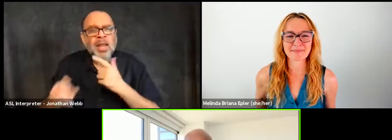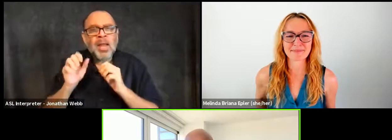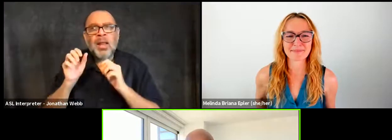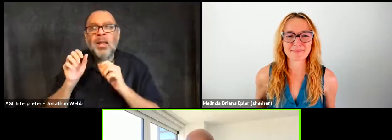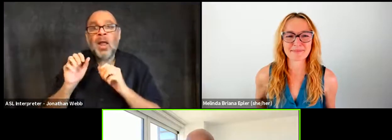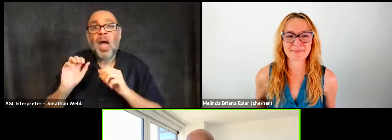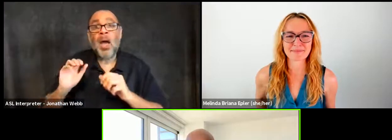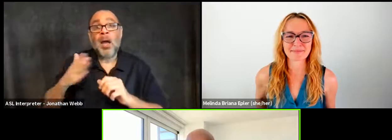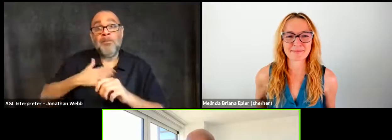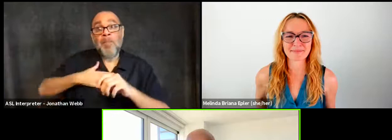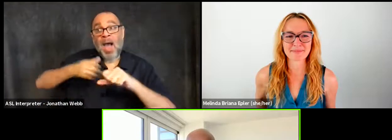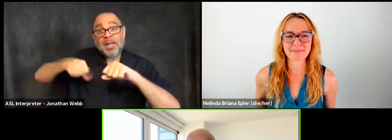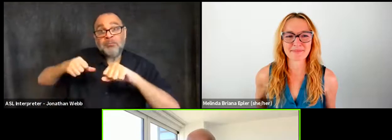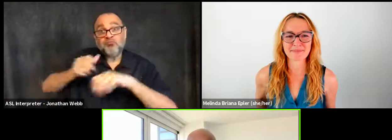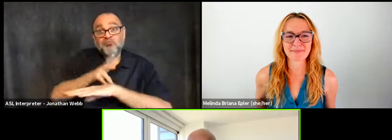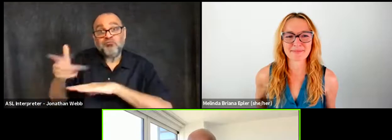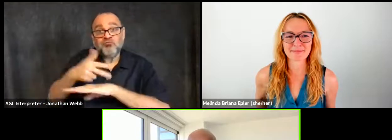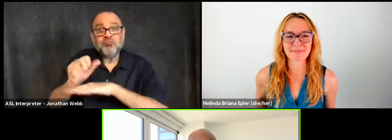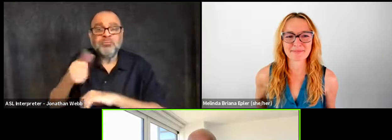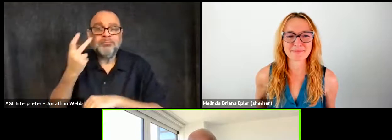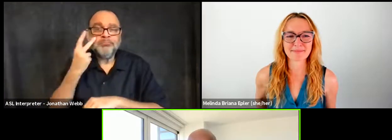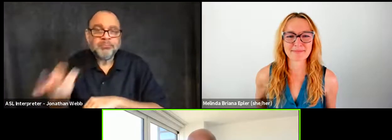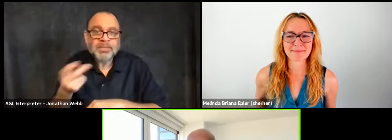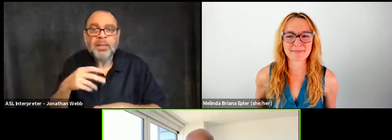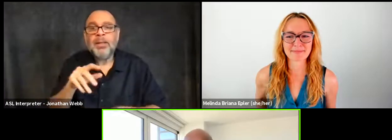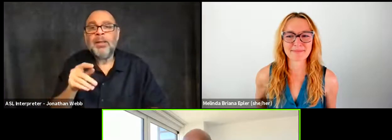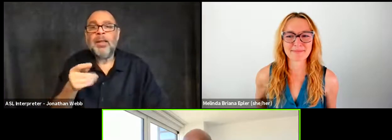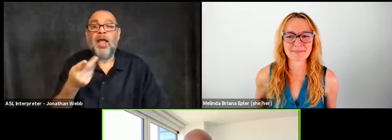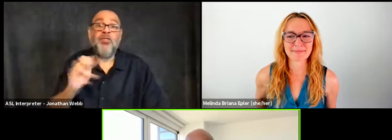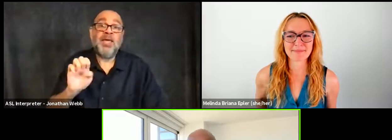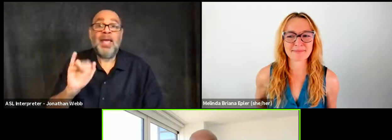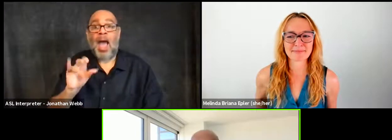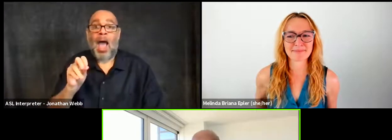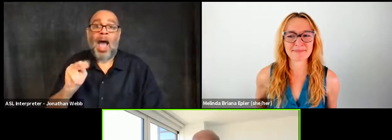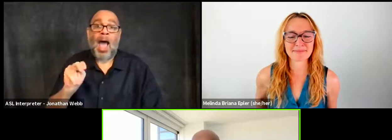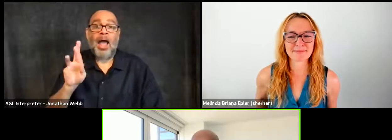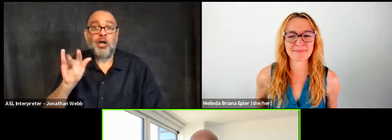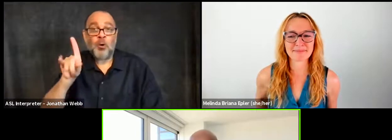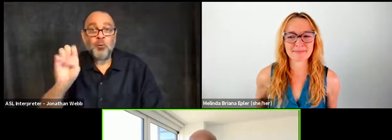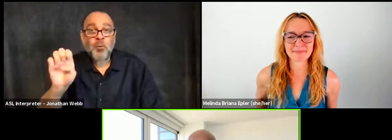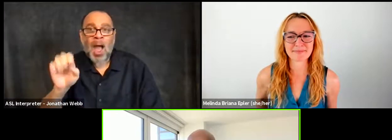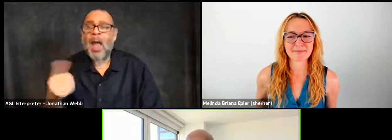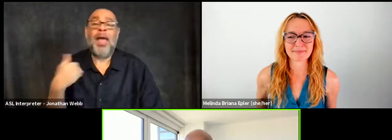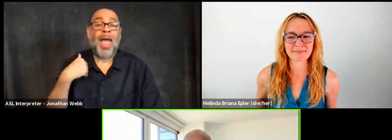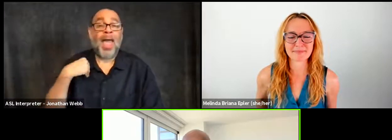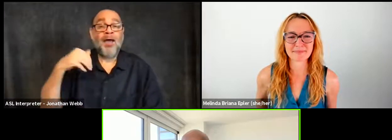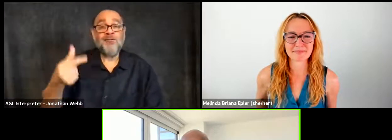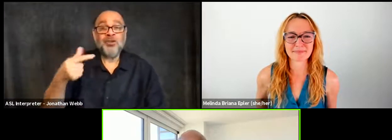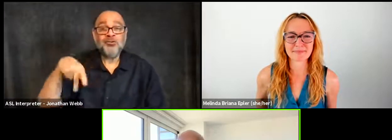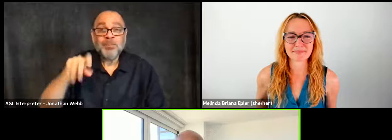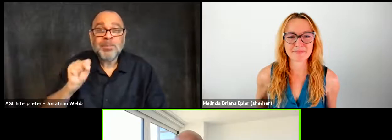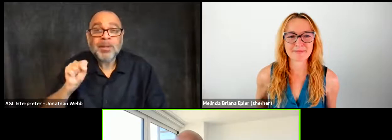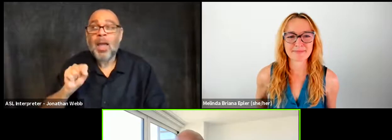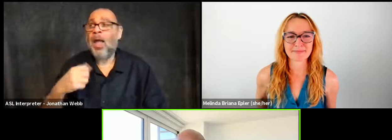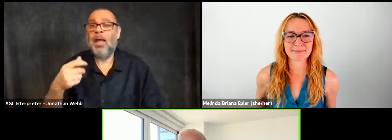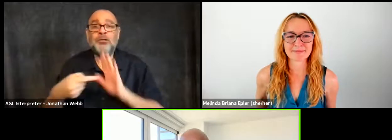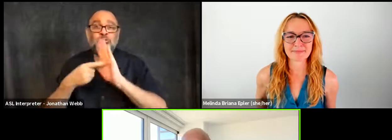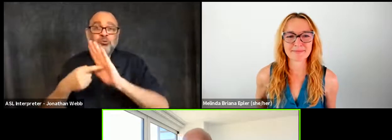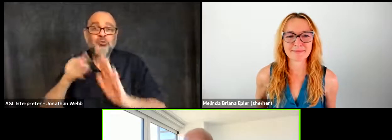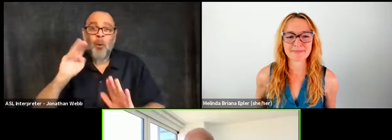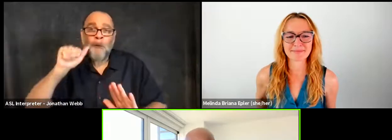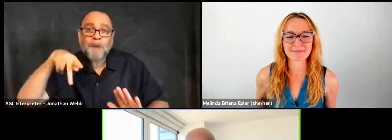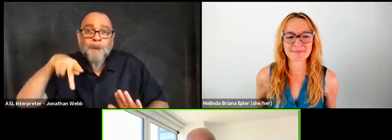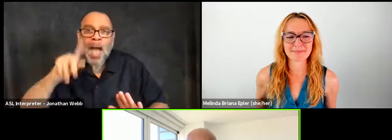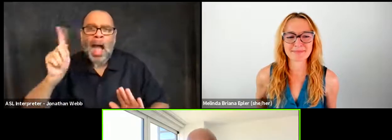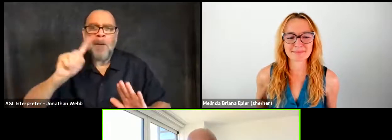And when that's there, you can follow the ride in real time, see where I'm at via GPS tracker, and we post photos on Instagram